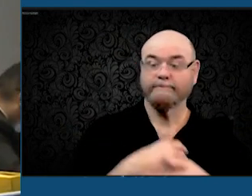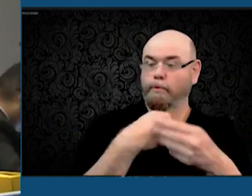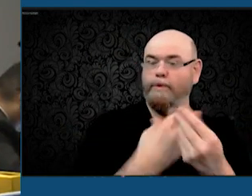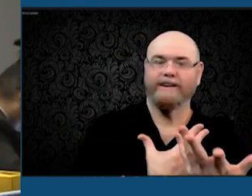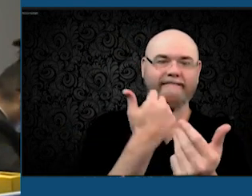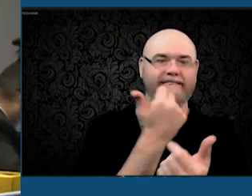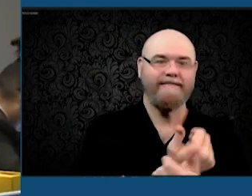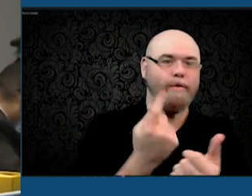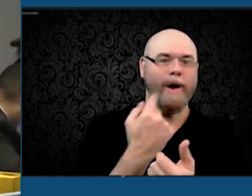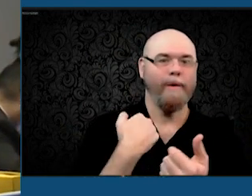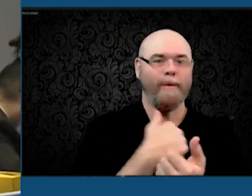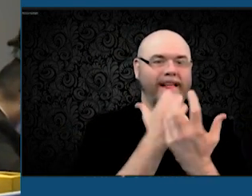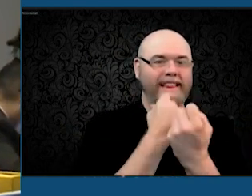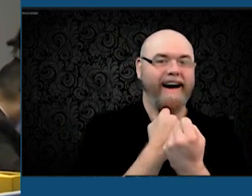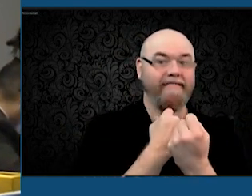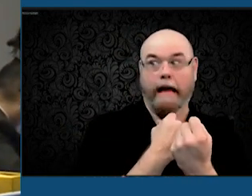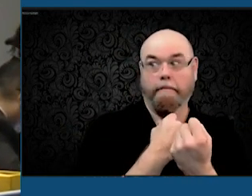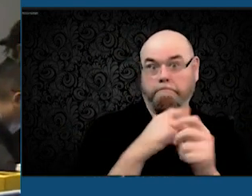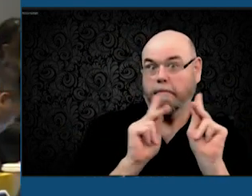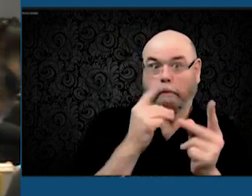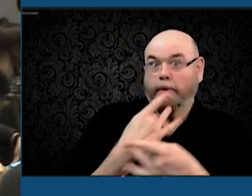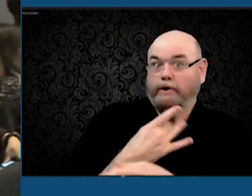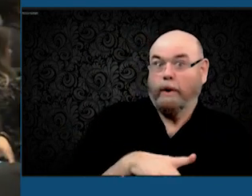much, the permission to feel.